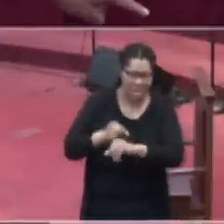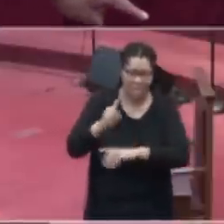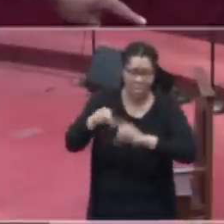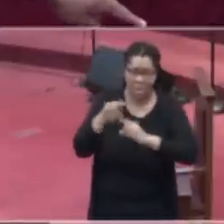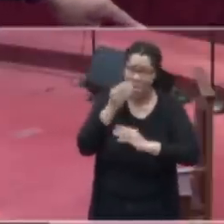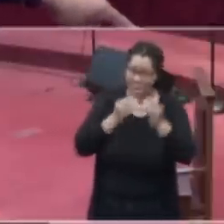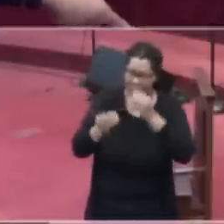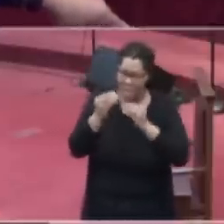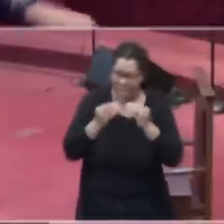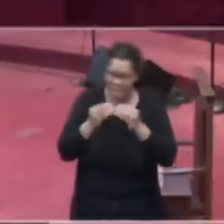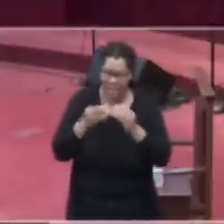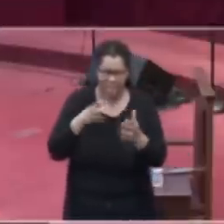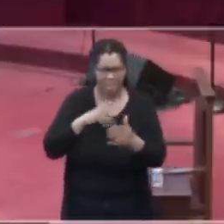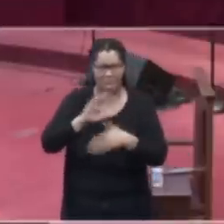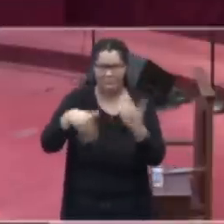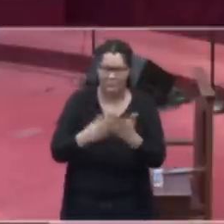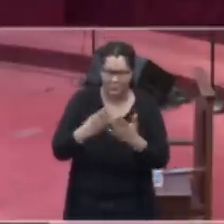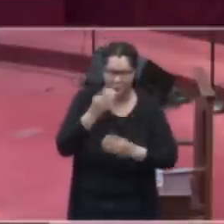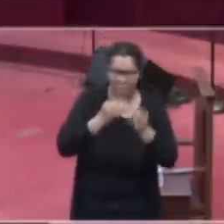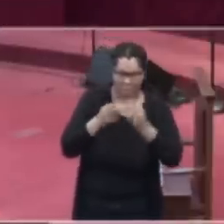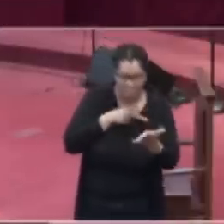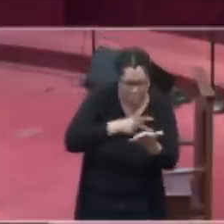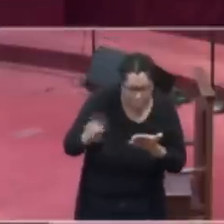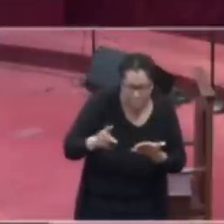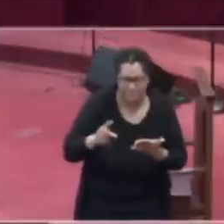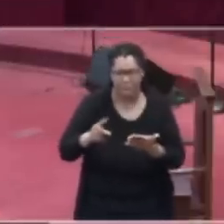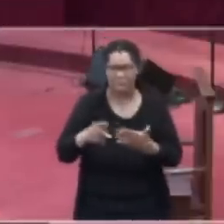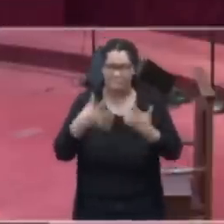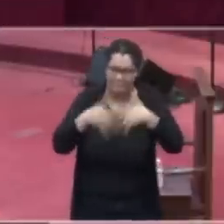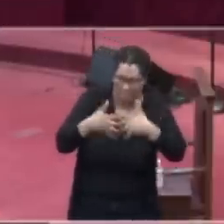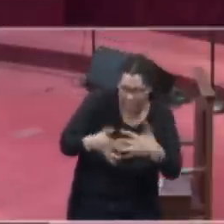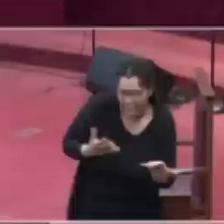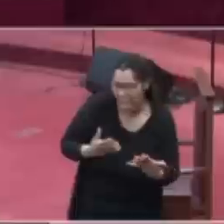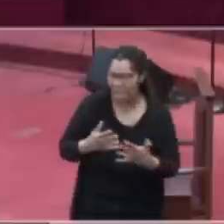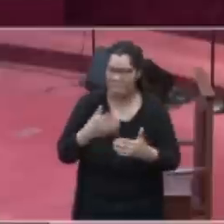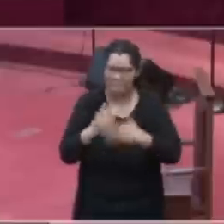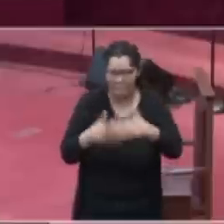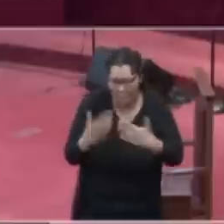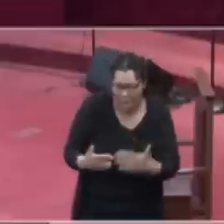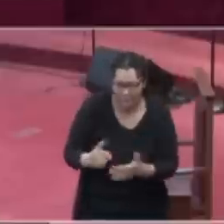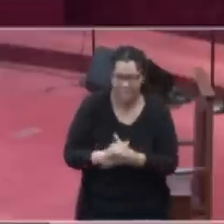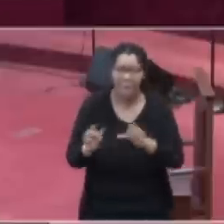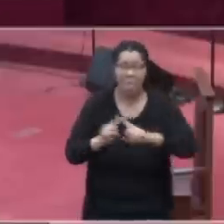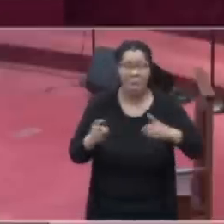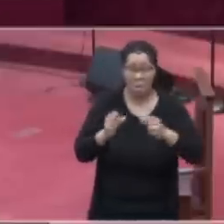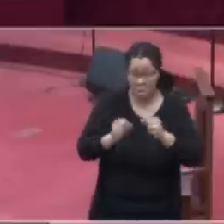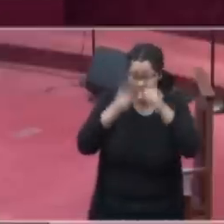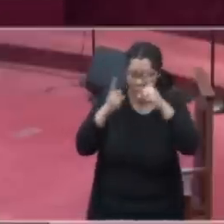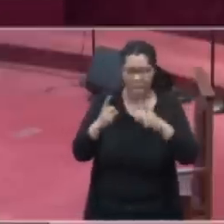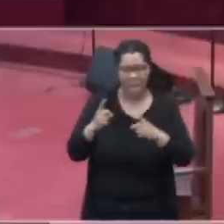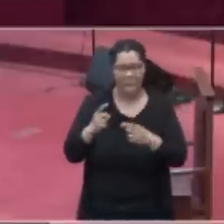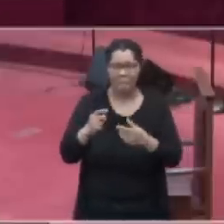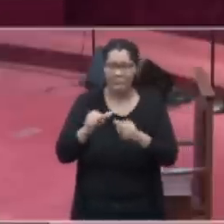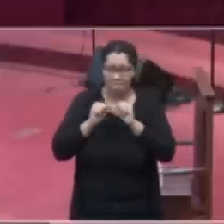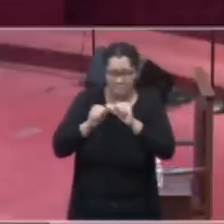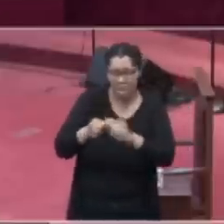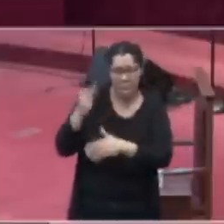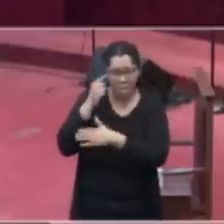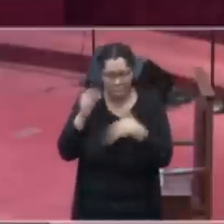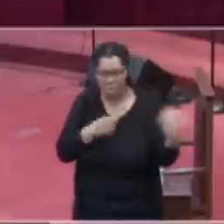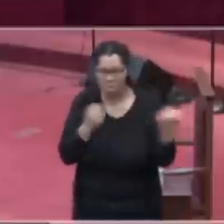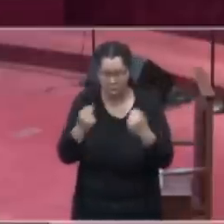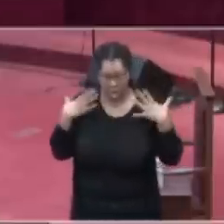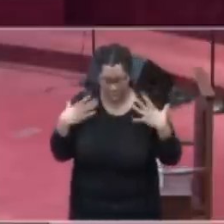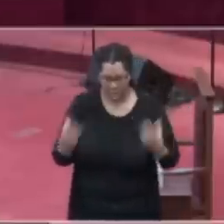not been contaminated, over-processed, and over-sprayed, and yet when you wake up, you're still seated and clothed and in your right